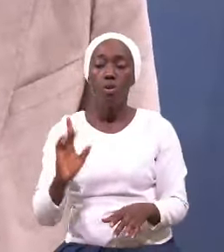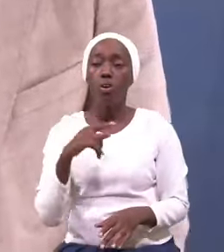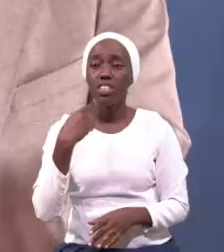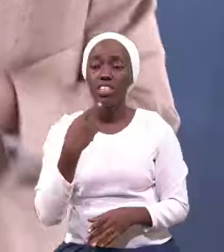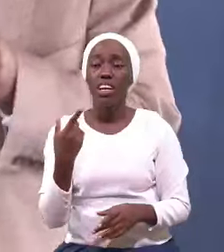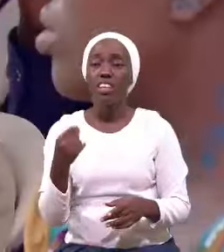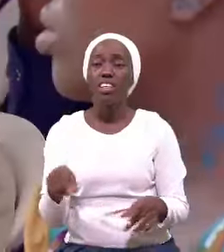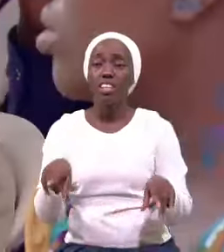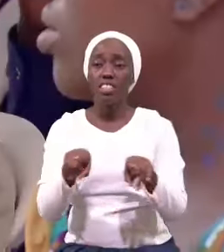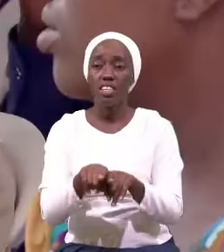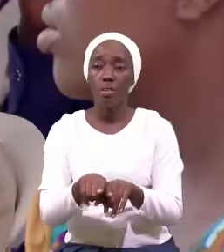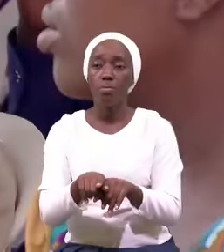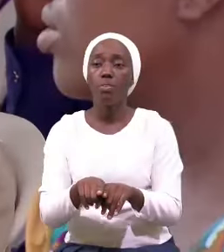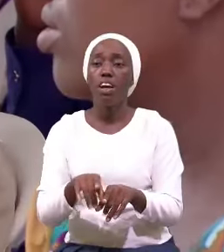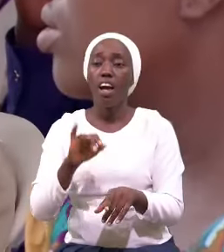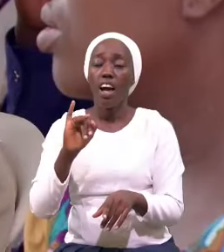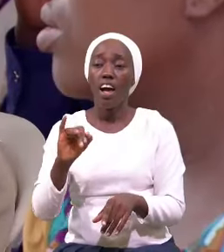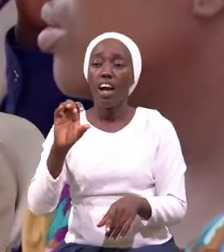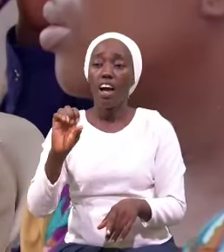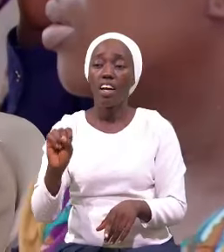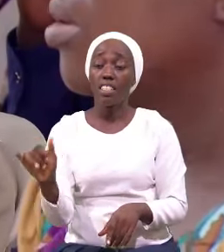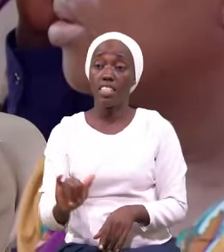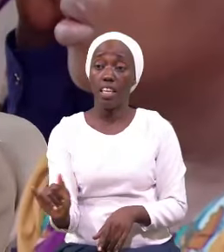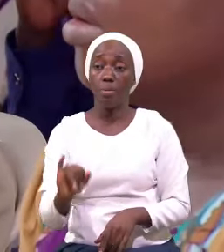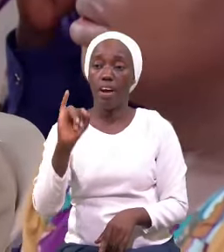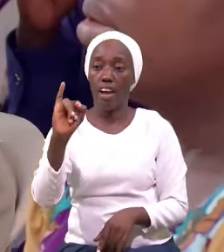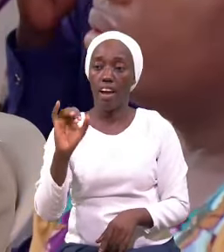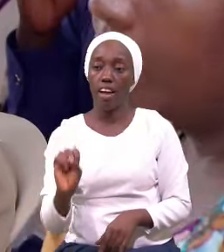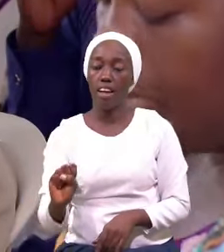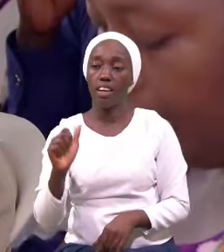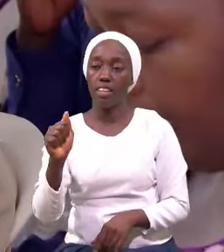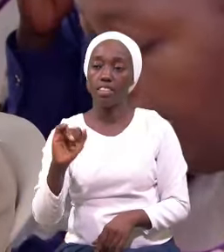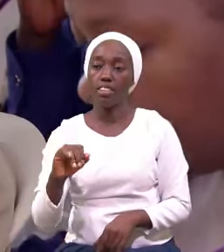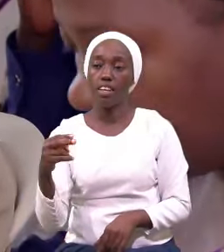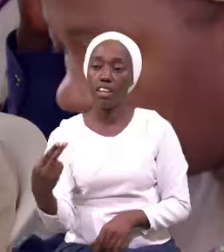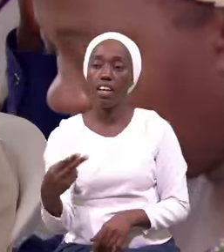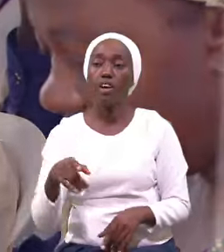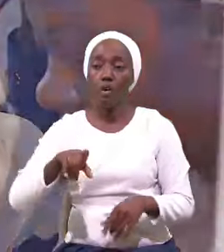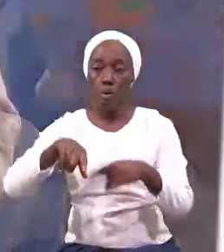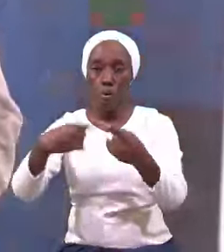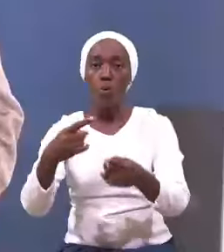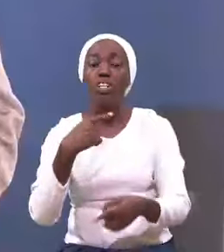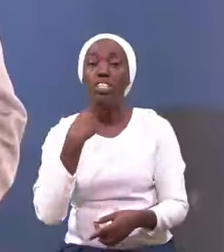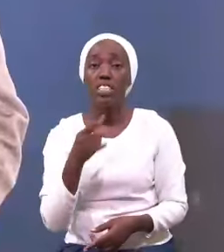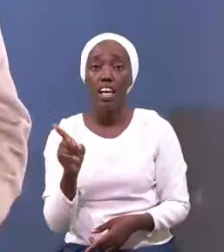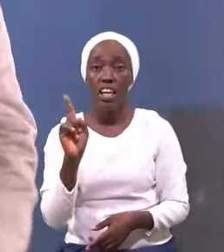same Isaiah said, go tell him, he is not finished